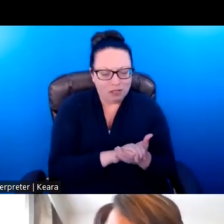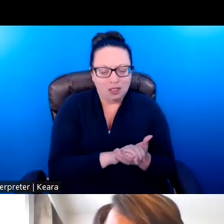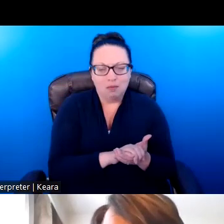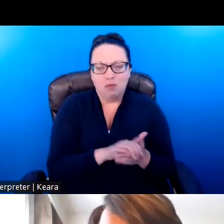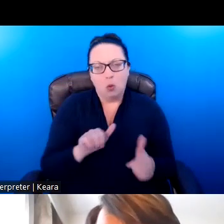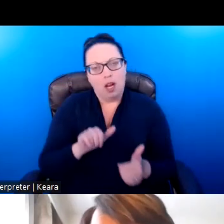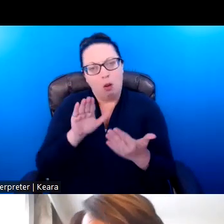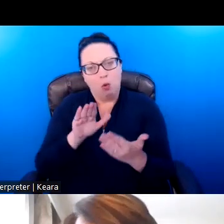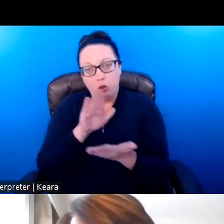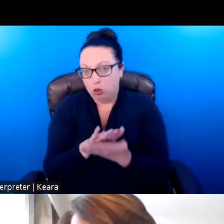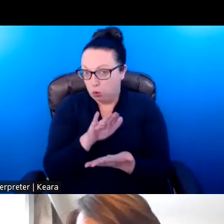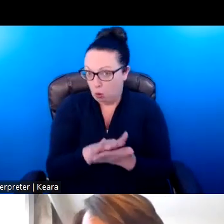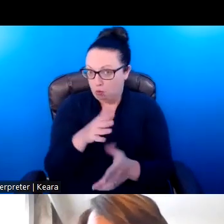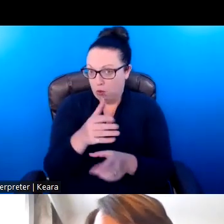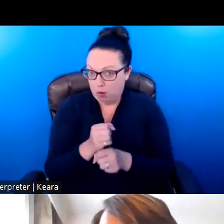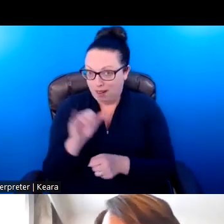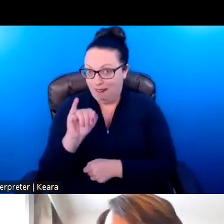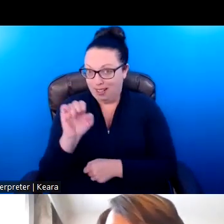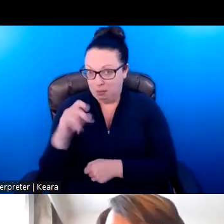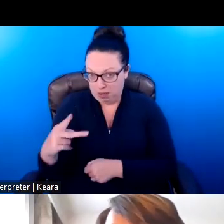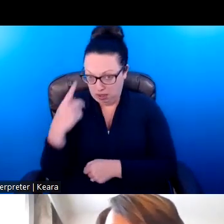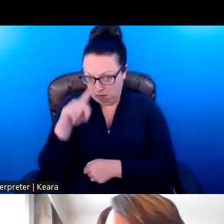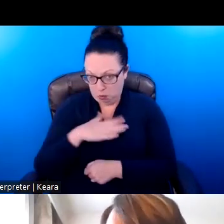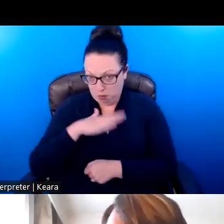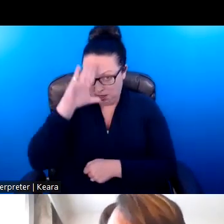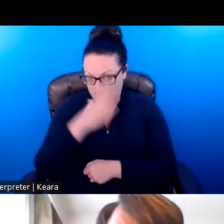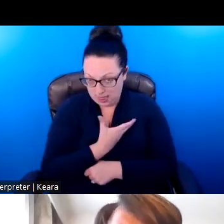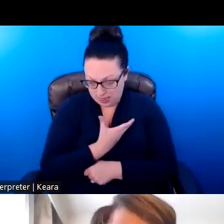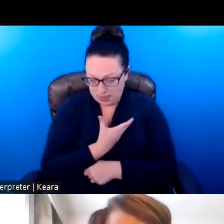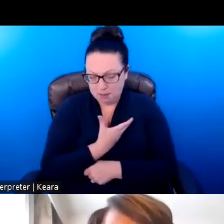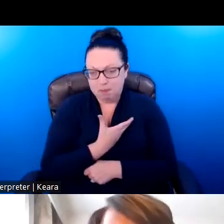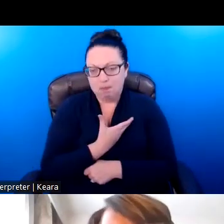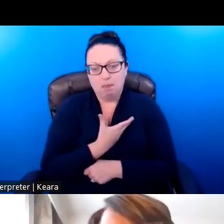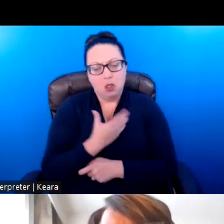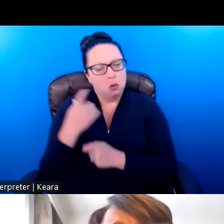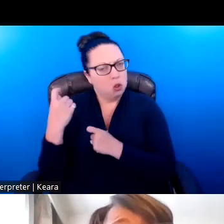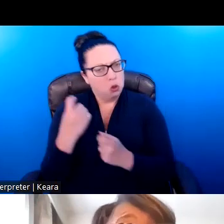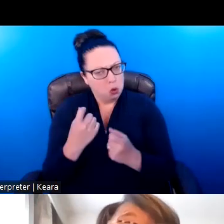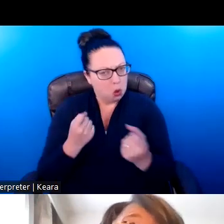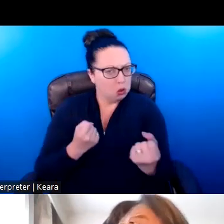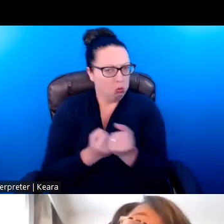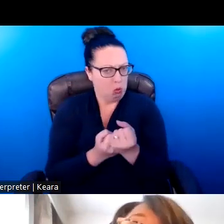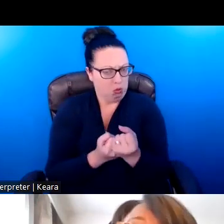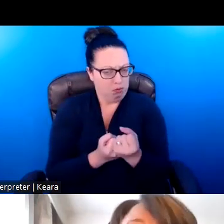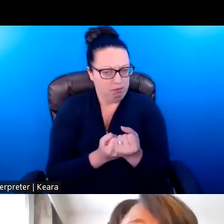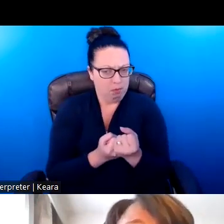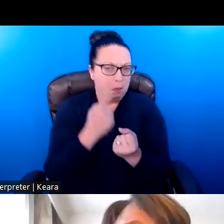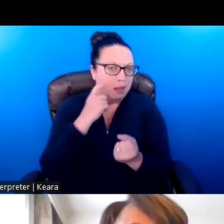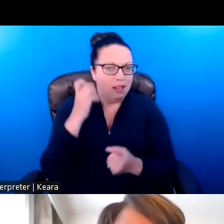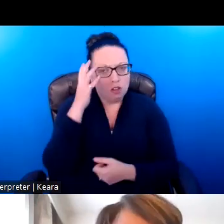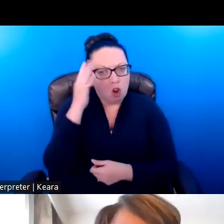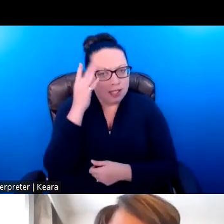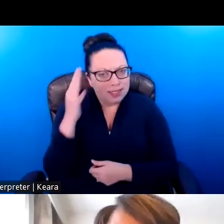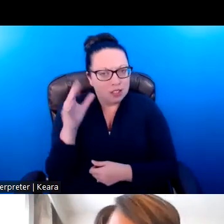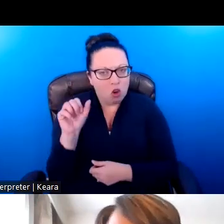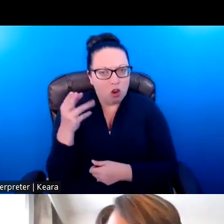approached the school to get an IEP for my son. There was a very strong support, and maybe because it was autism, which is,